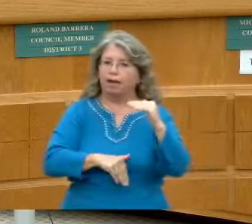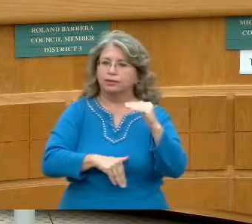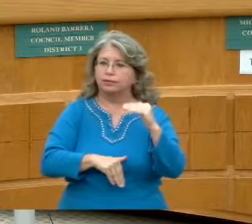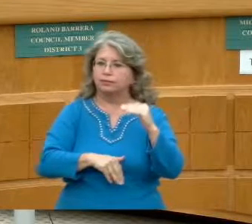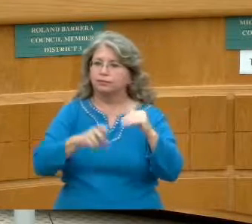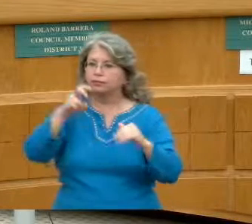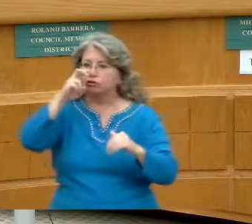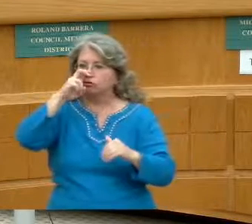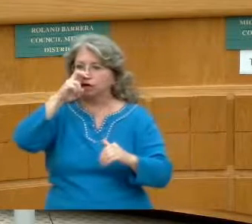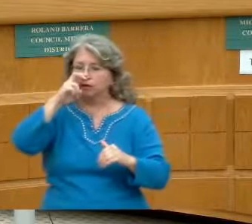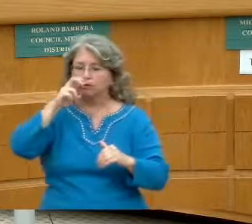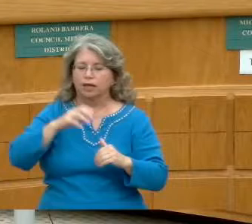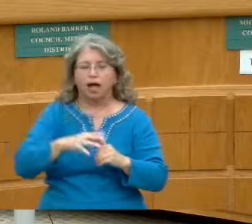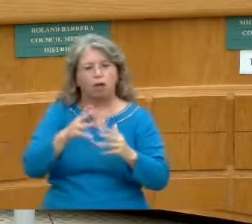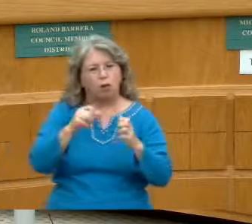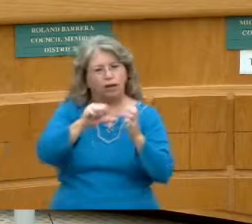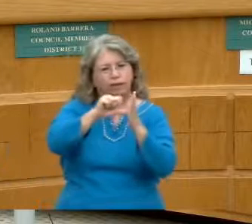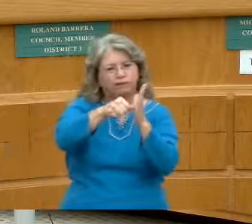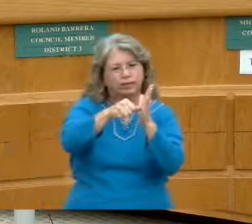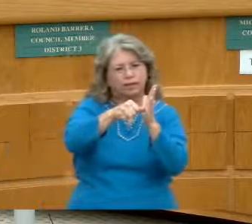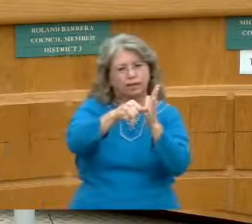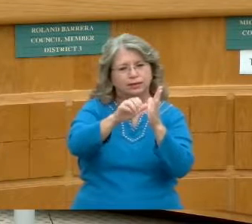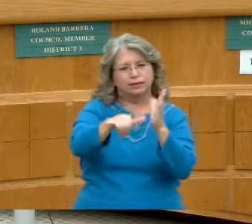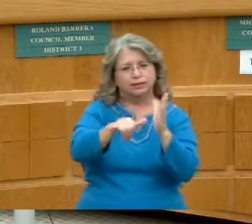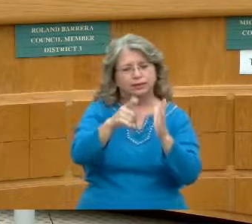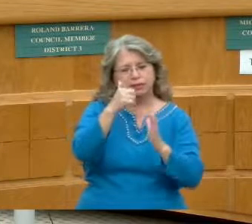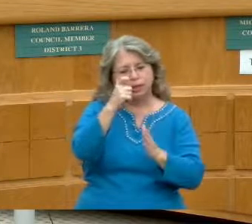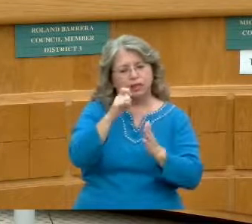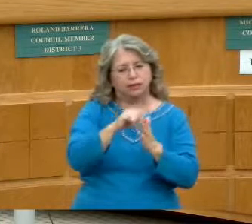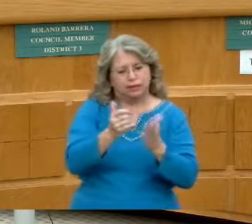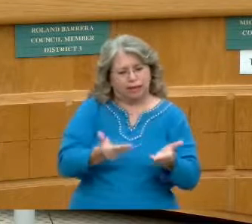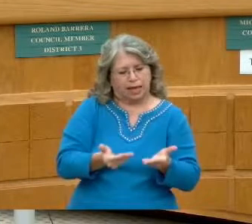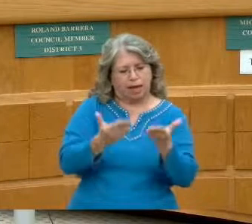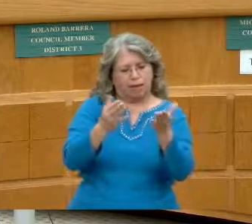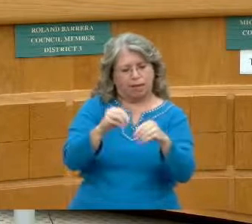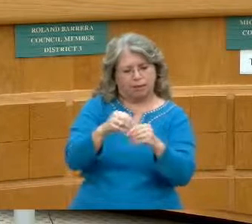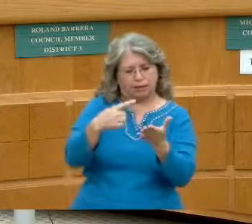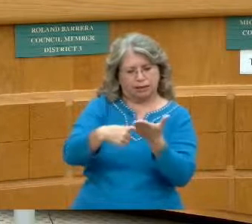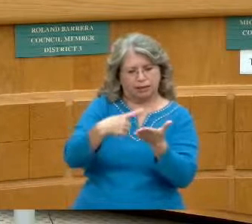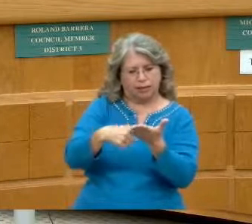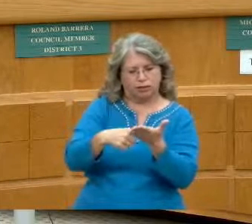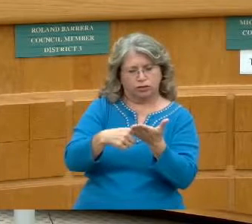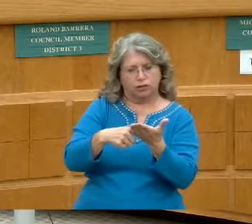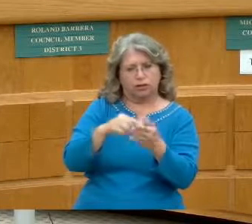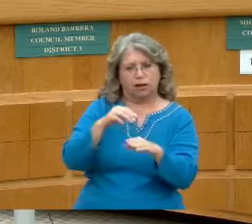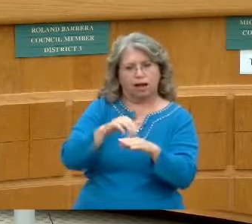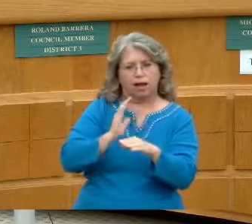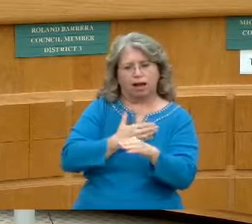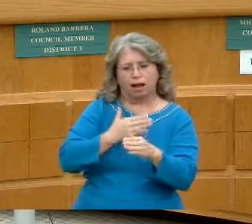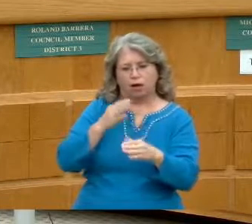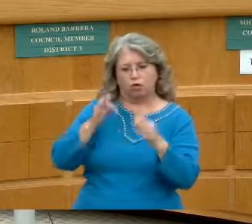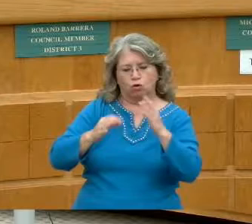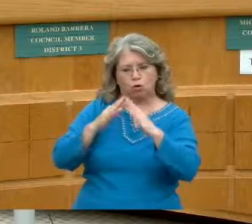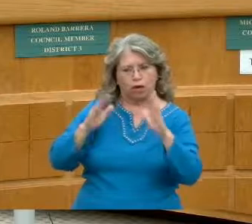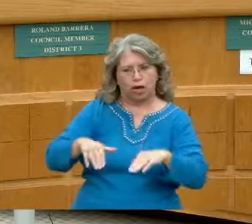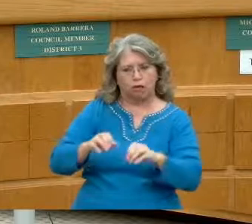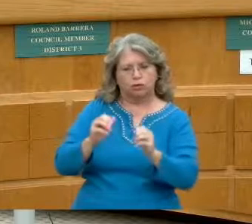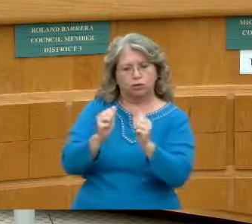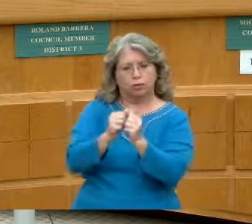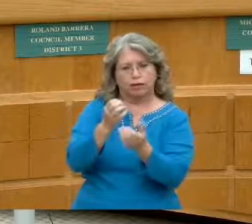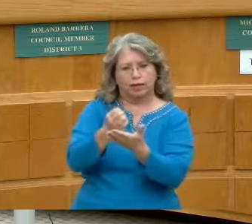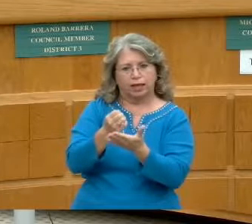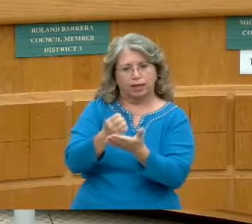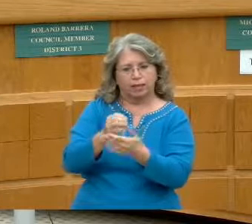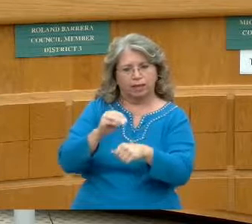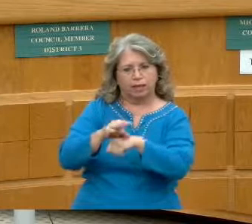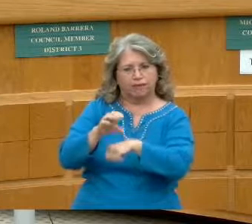actually highlight this today because it came up both in discussion at the courthouse with an economic advisory council, as well